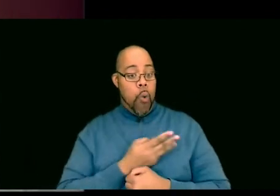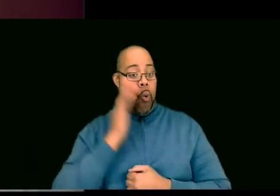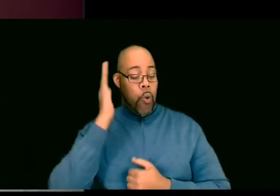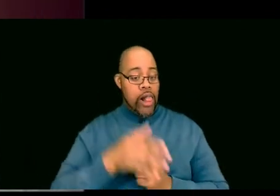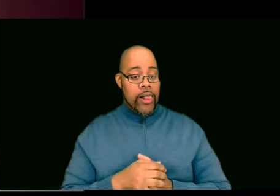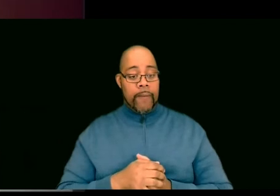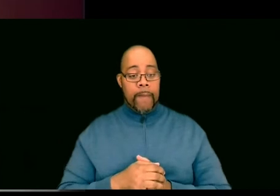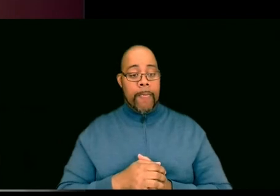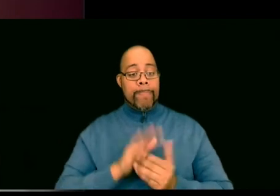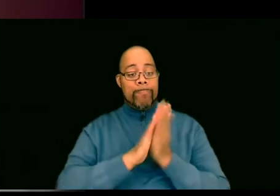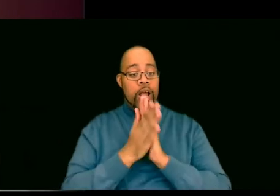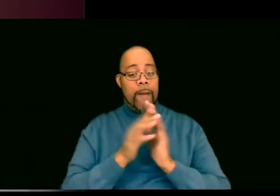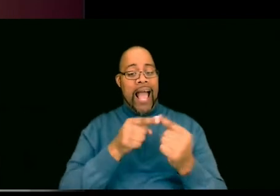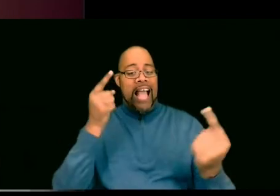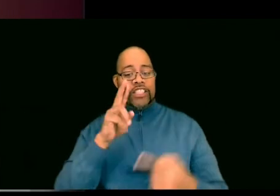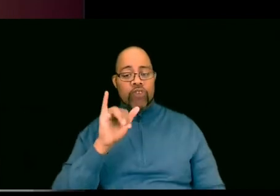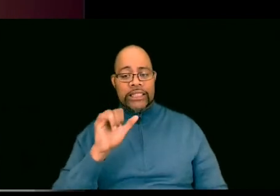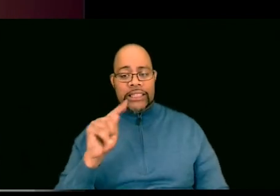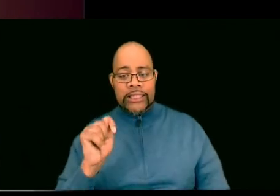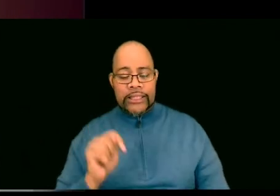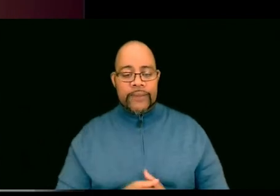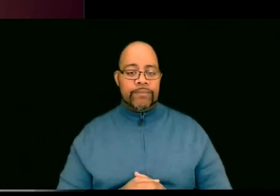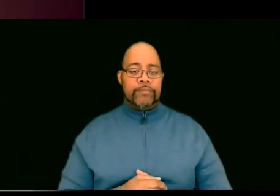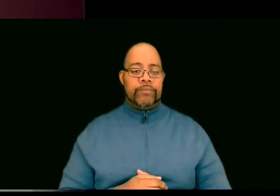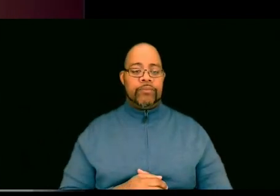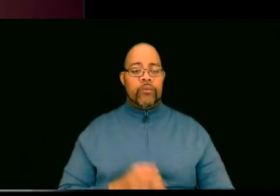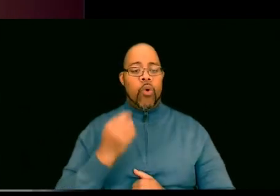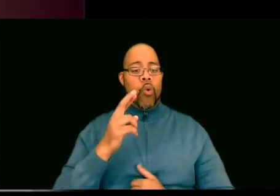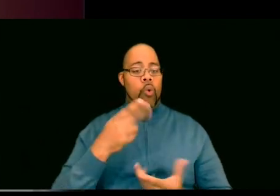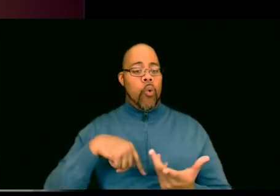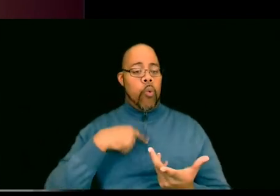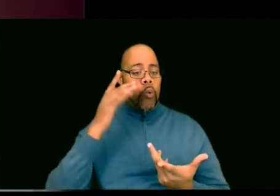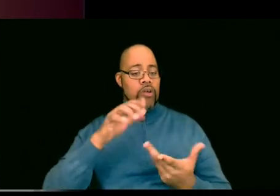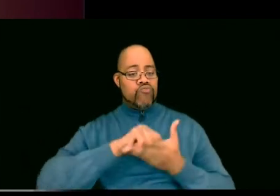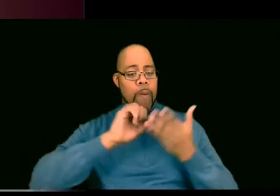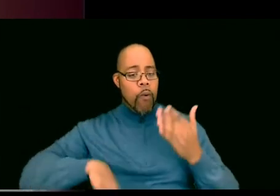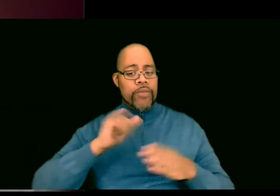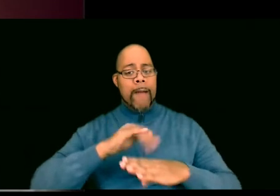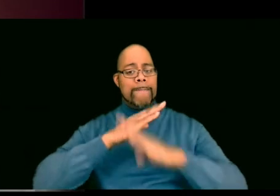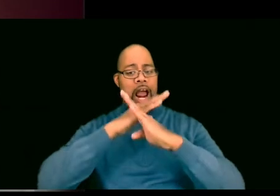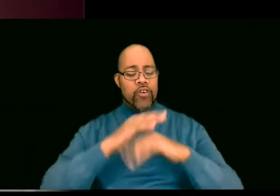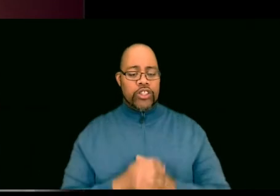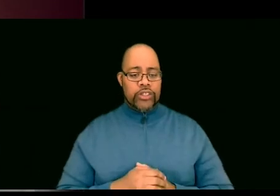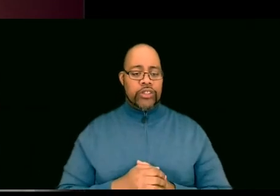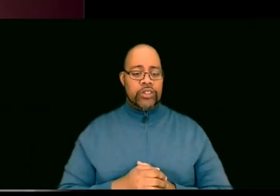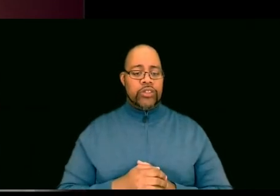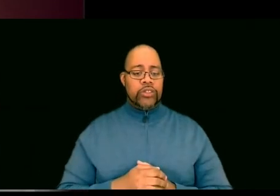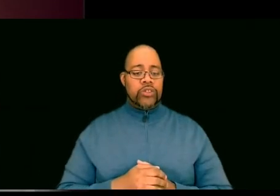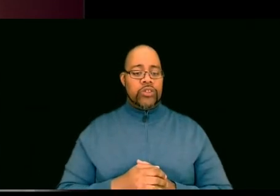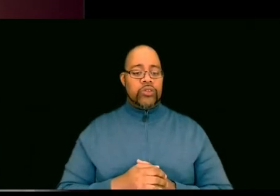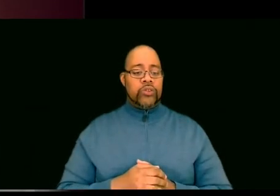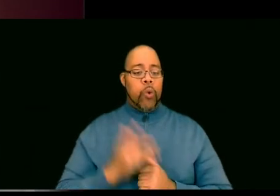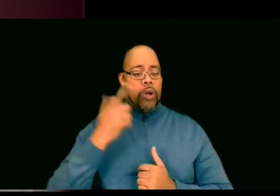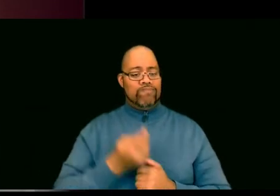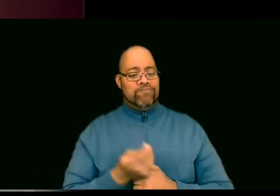about how we're gonna become anti-racist, are we gonna remove these barriers? Are we